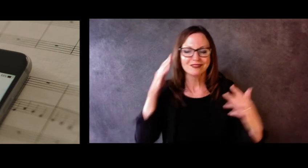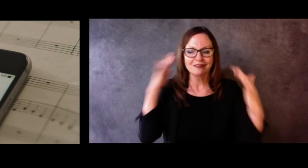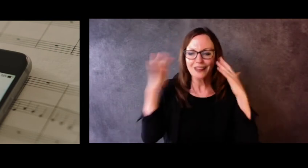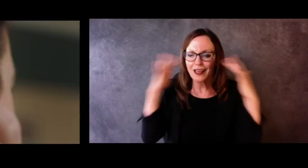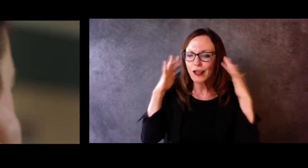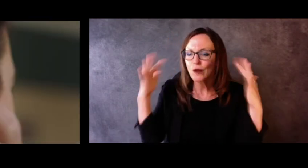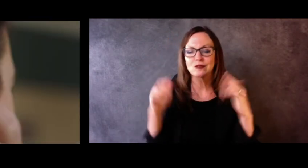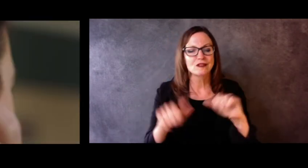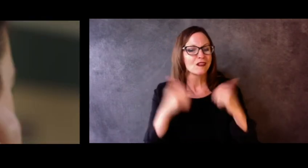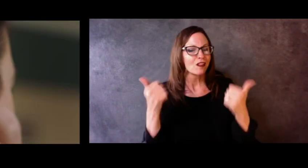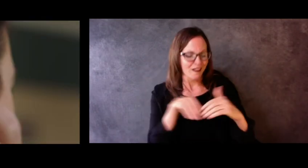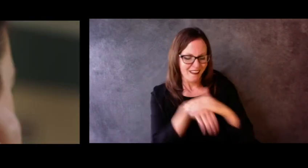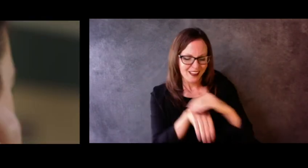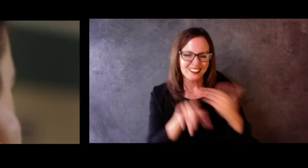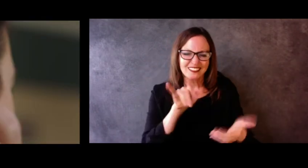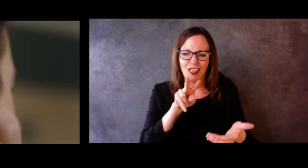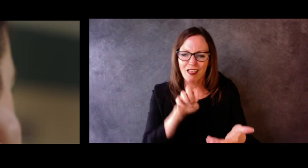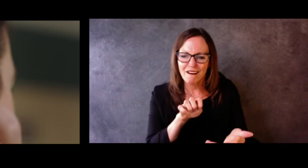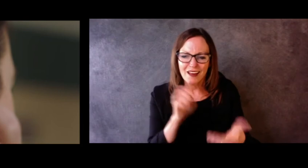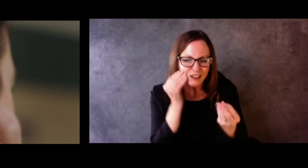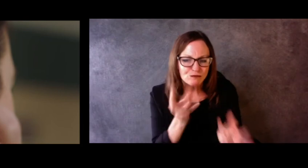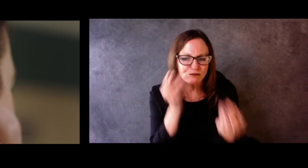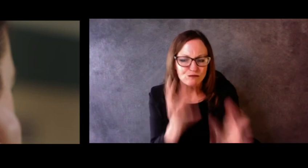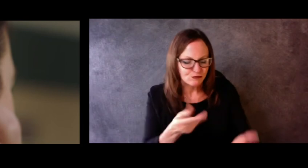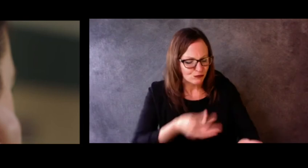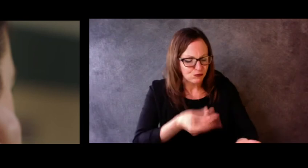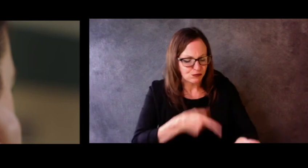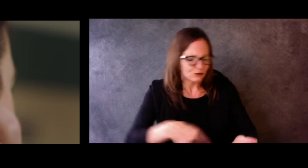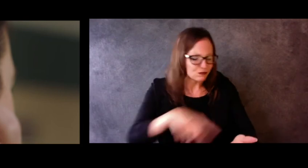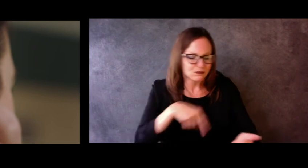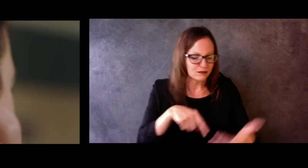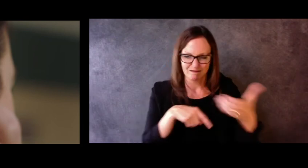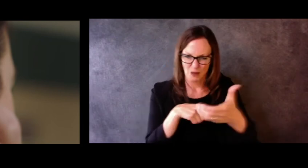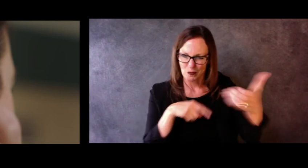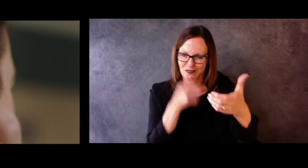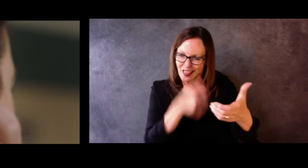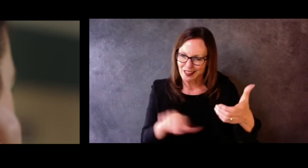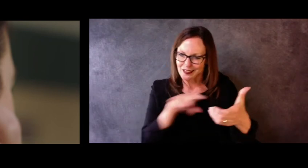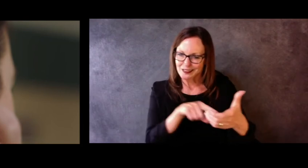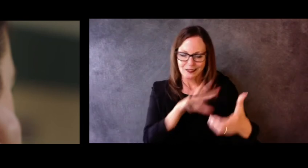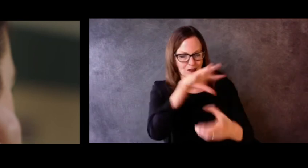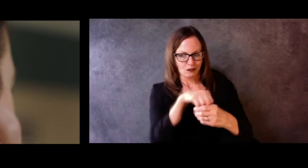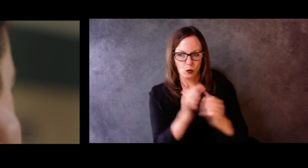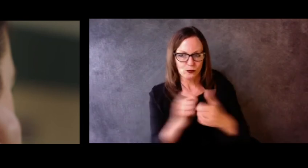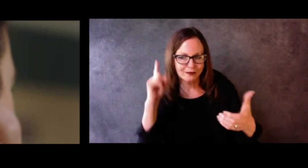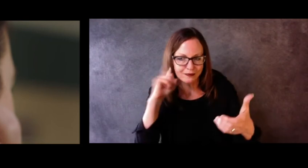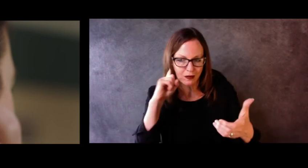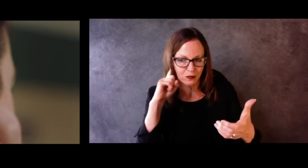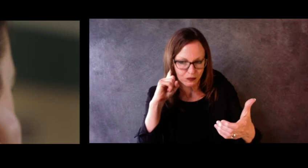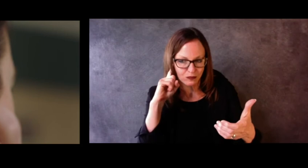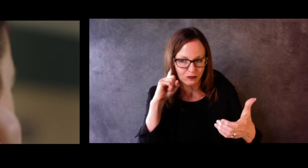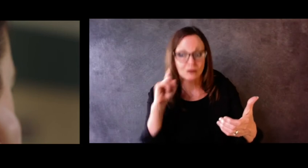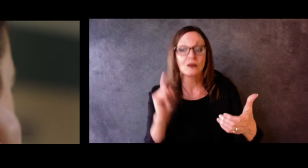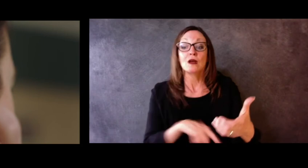devices. And in a significant update to the MFI hearing devices program, Apple is adding support for new bidirectional